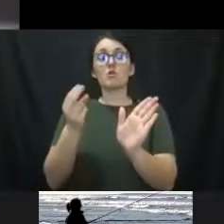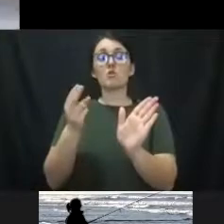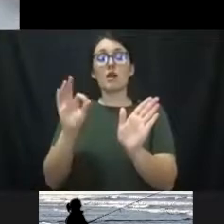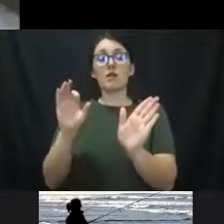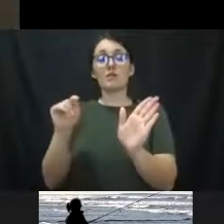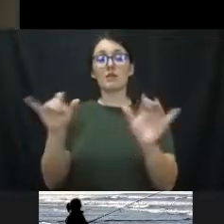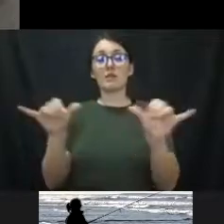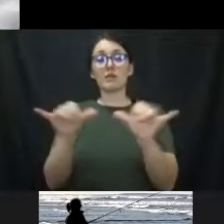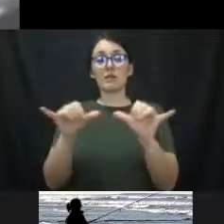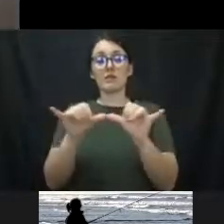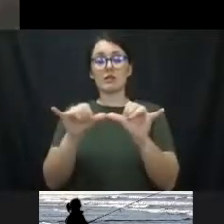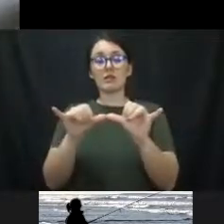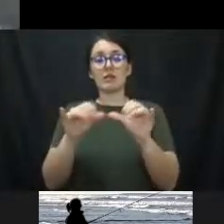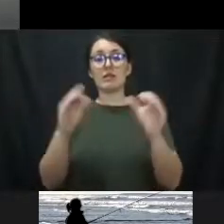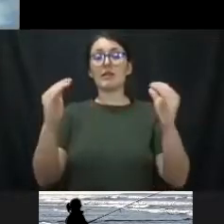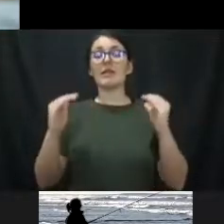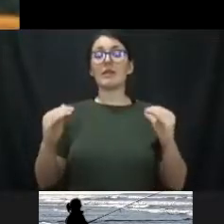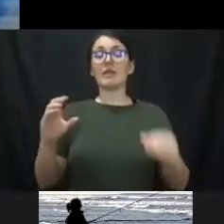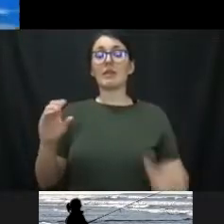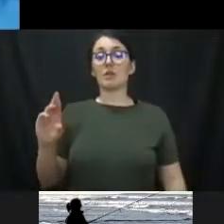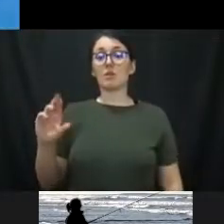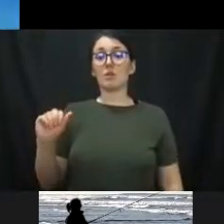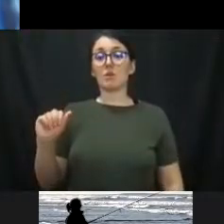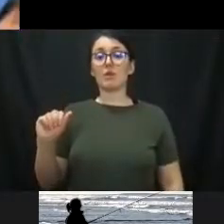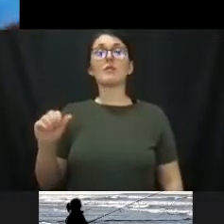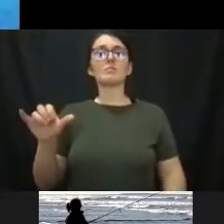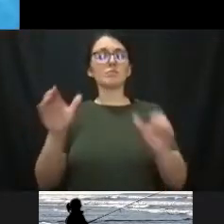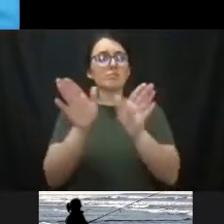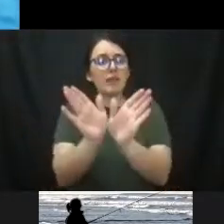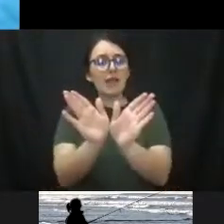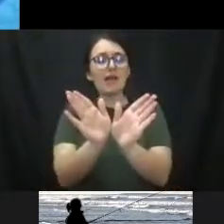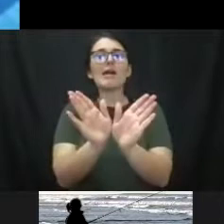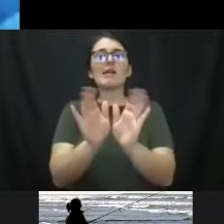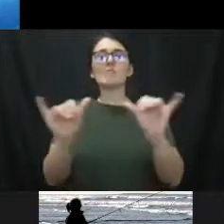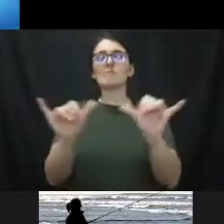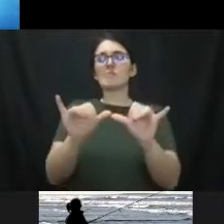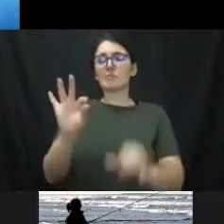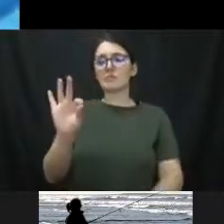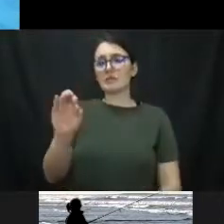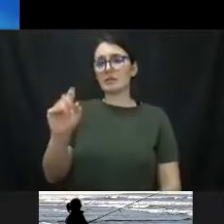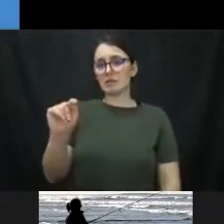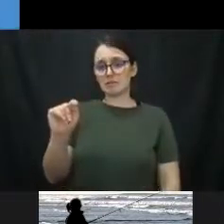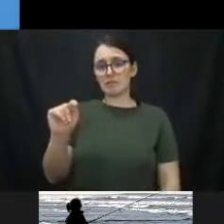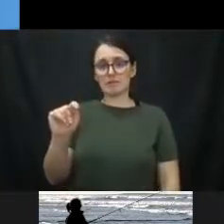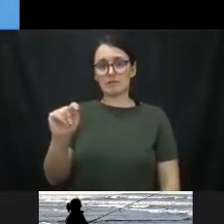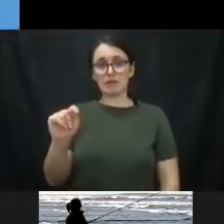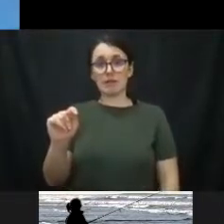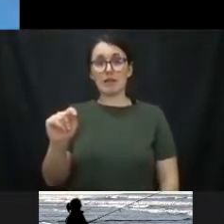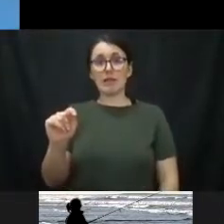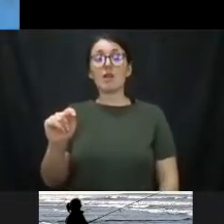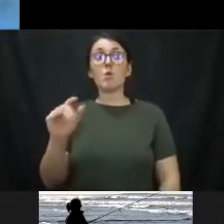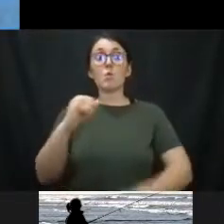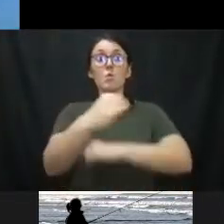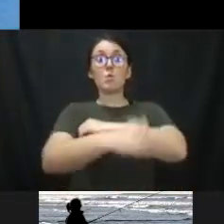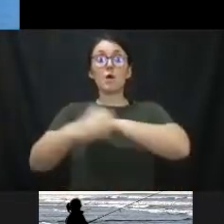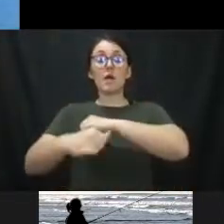orca with a 9-foot tail. And what happens right now is the gray whales are traveling up